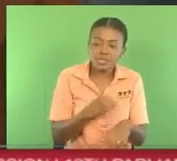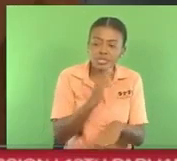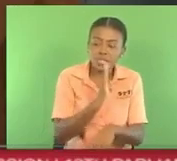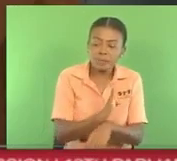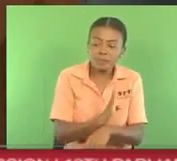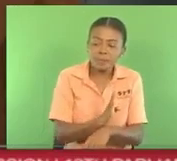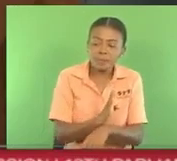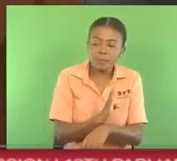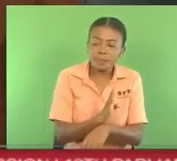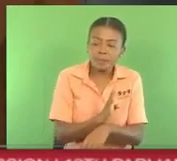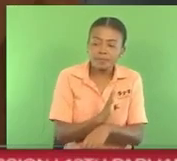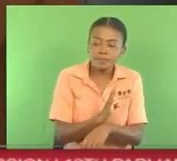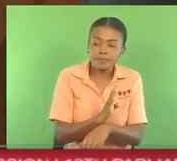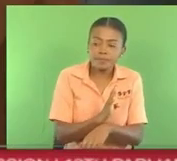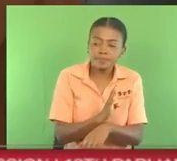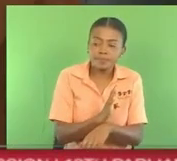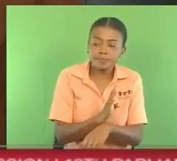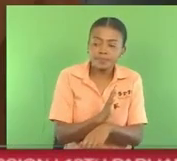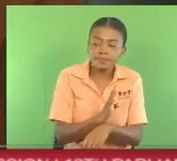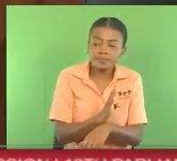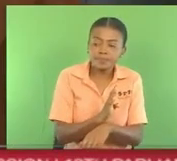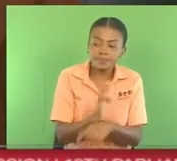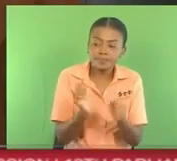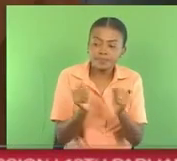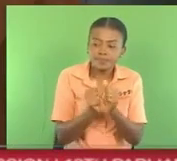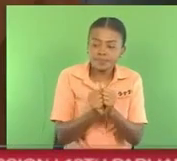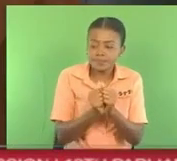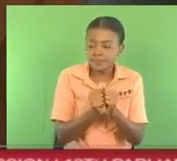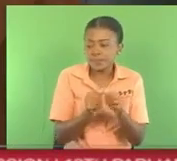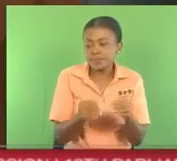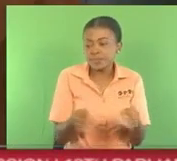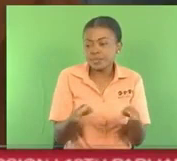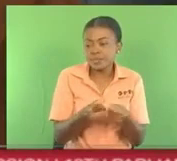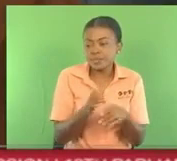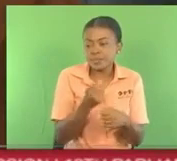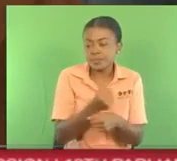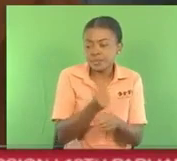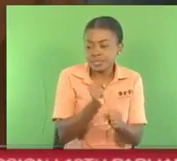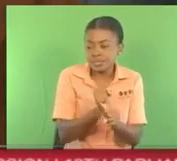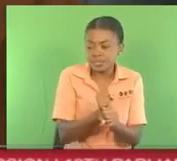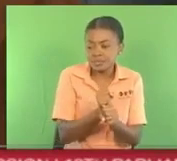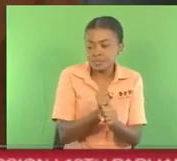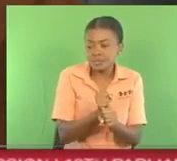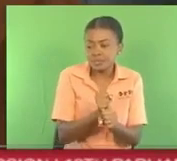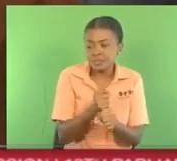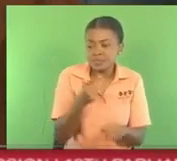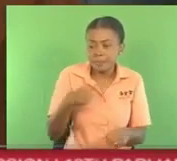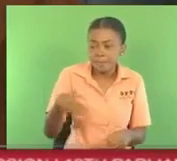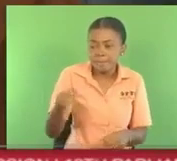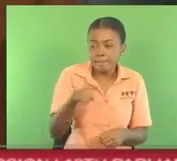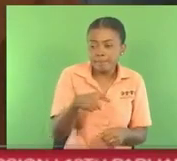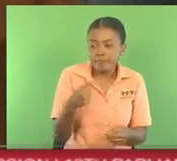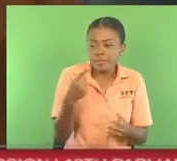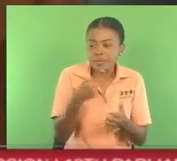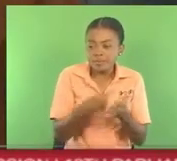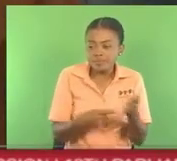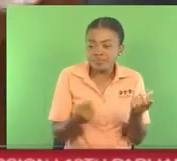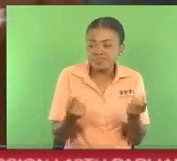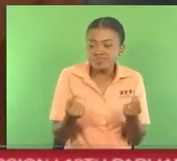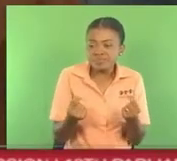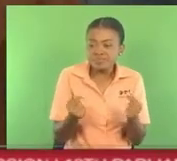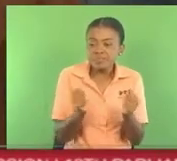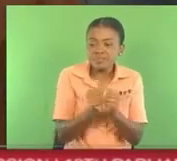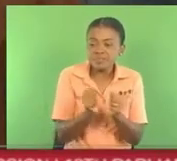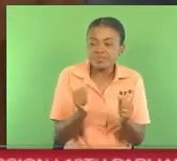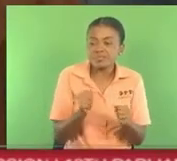and not to overlap between closed and those that were made operational. As I said, these are what we have done work with. There are